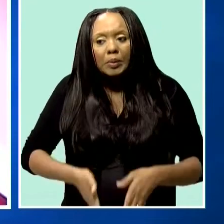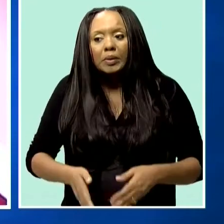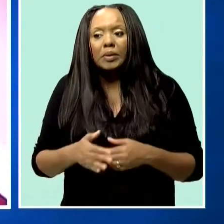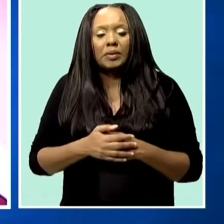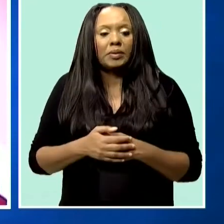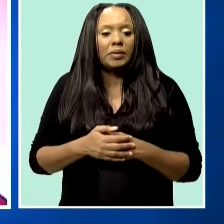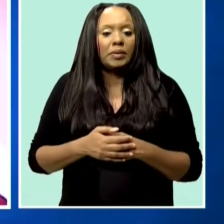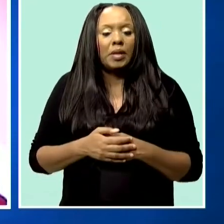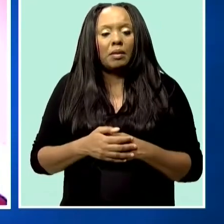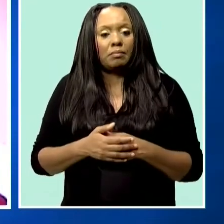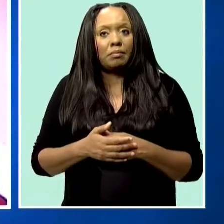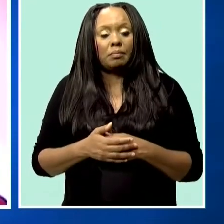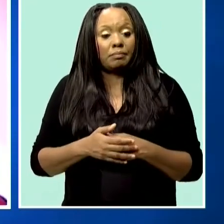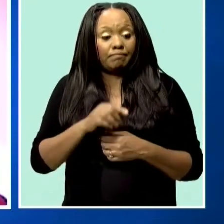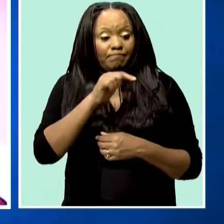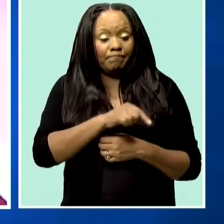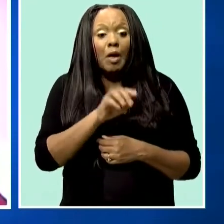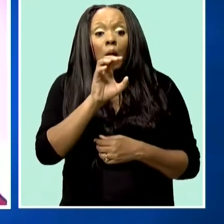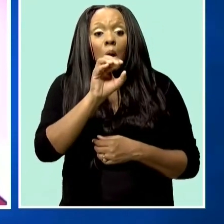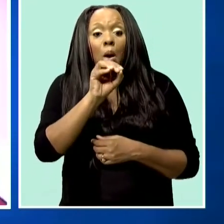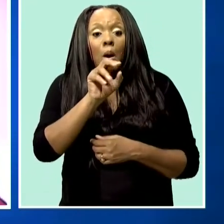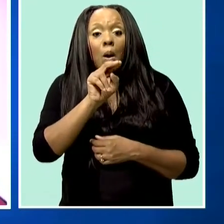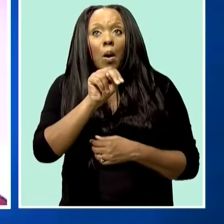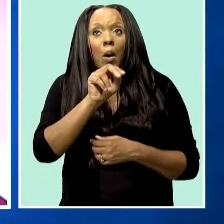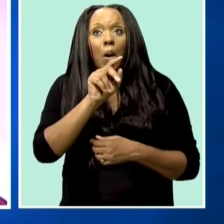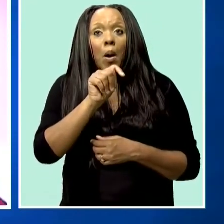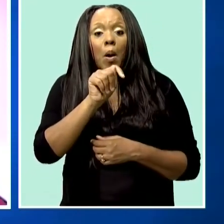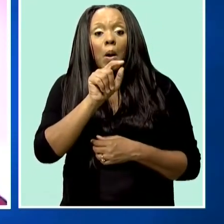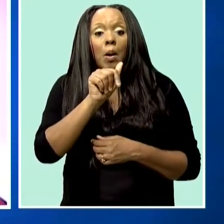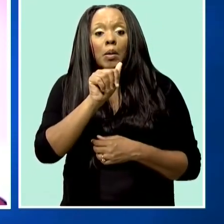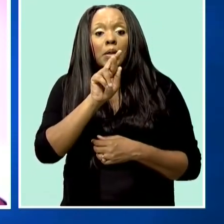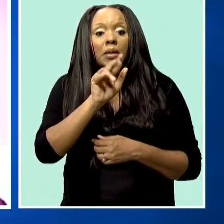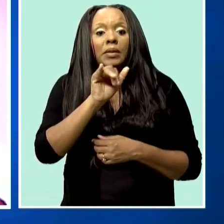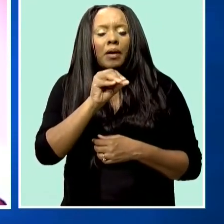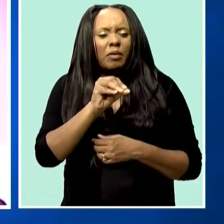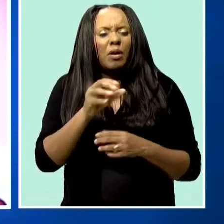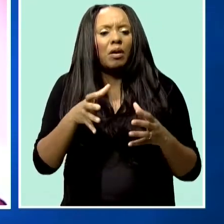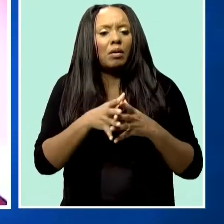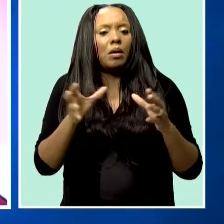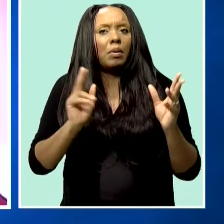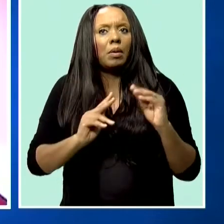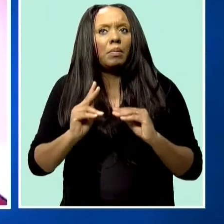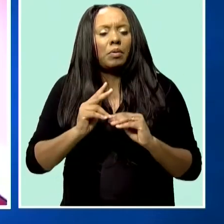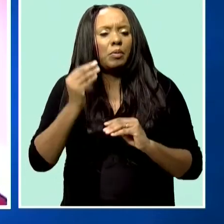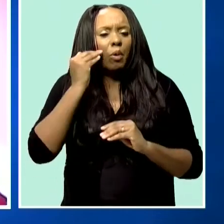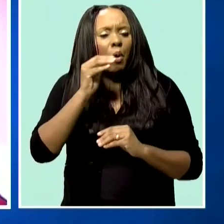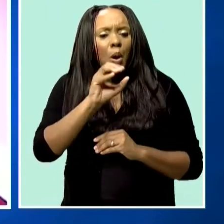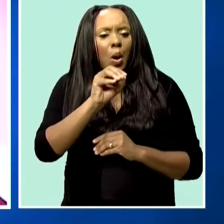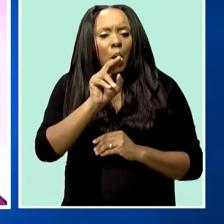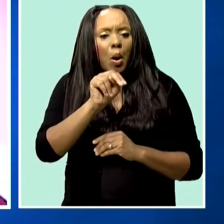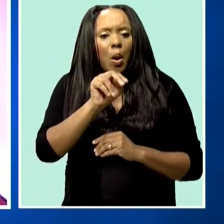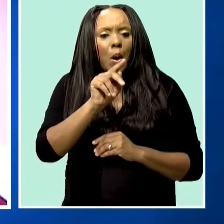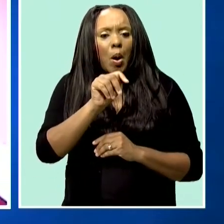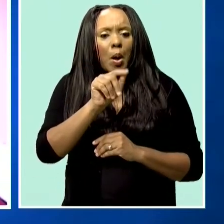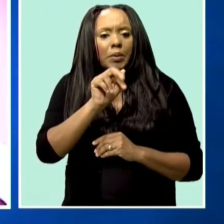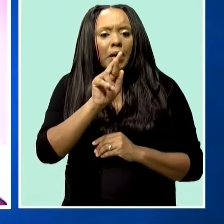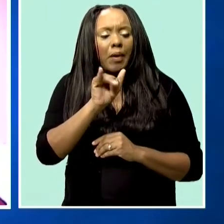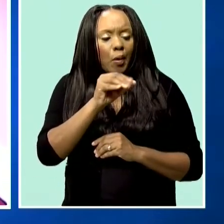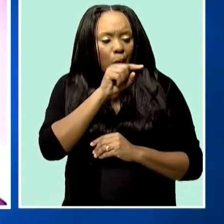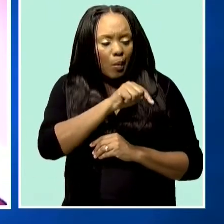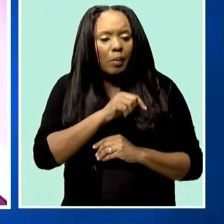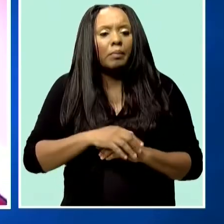that. Ontario, again, I'm in Ontario, so I'm kind of most familiar with Ontario. But so you will have the